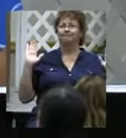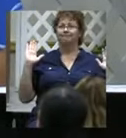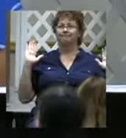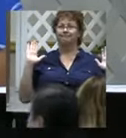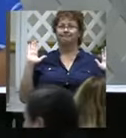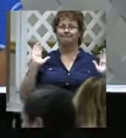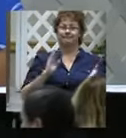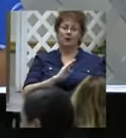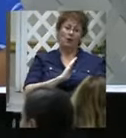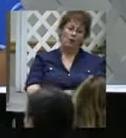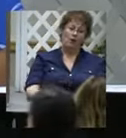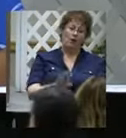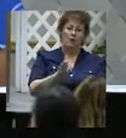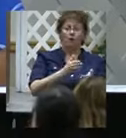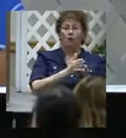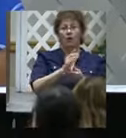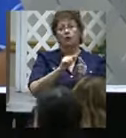Yeah.